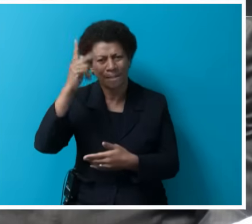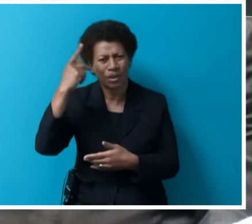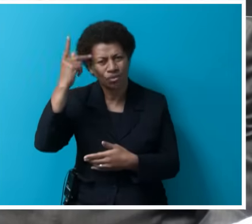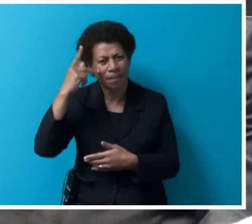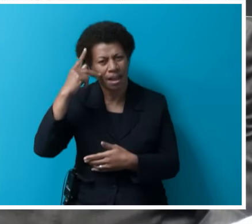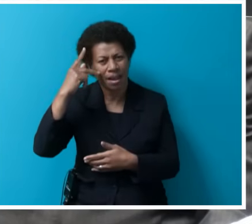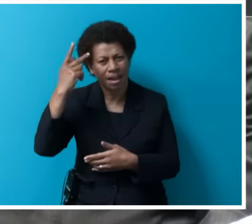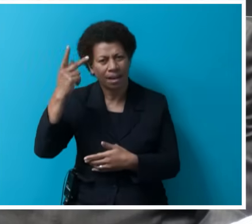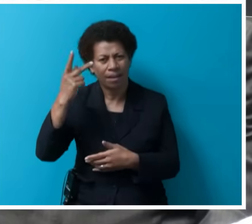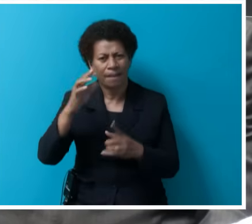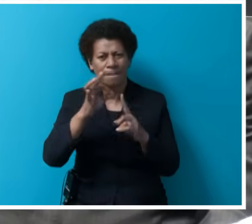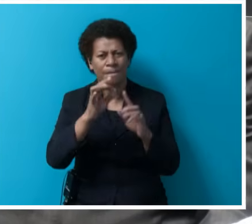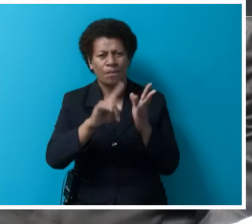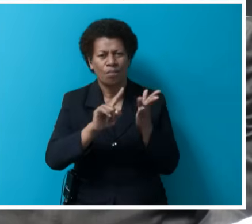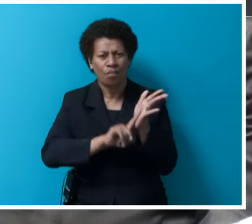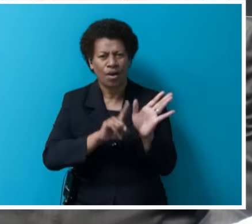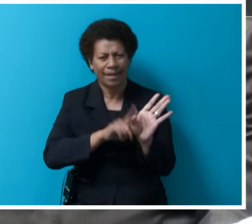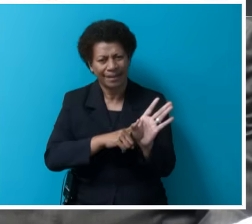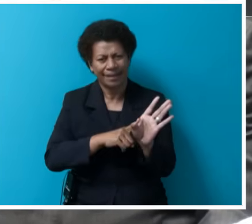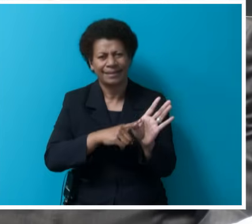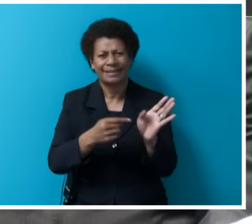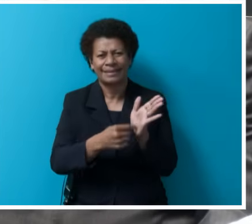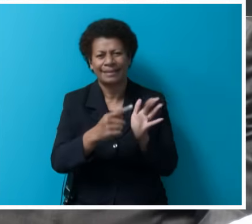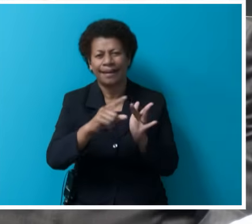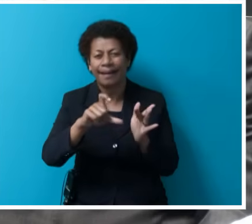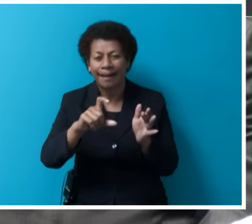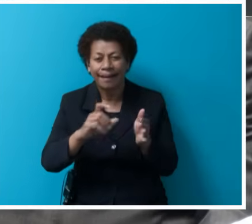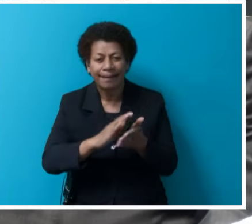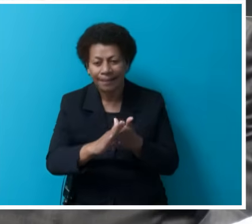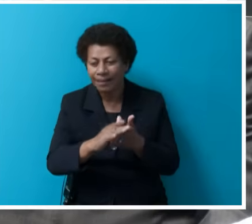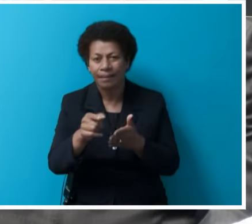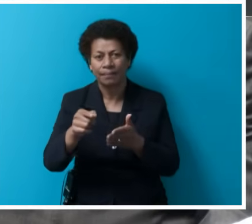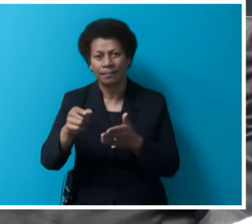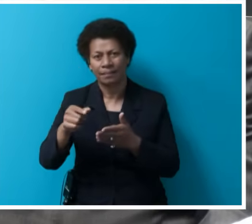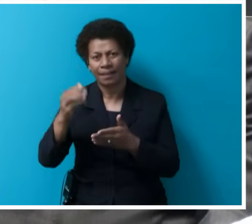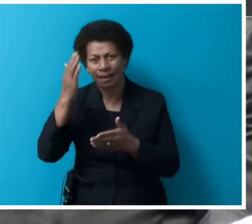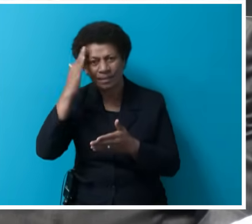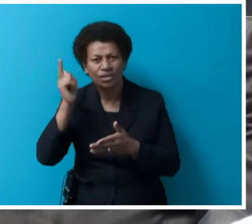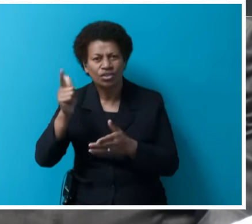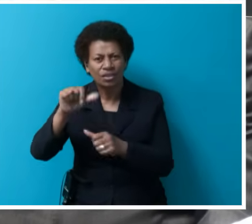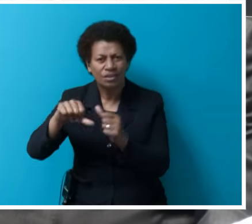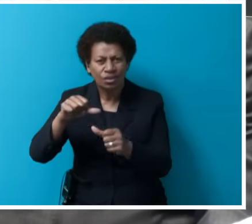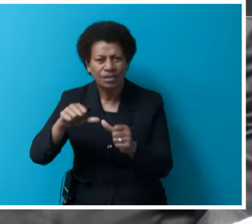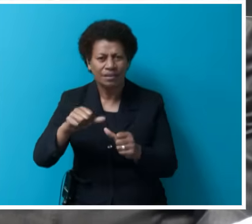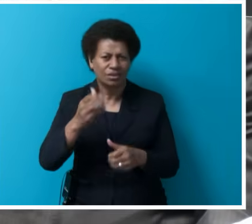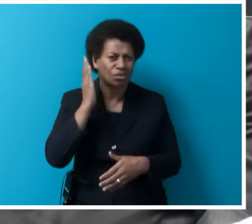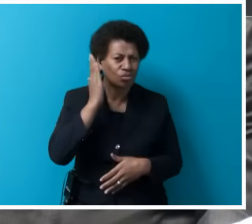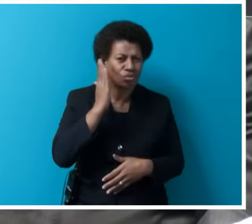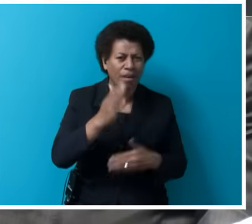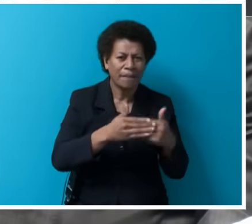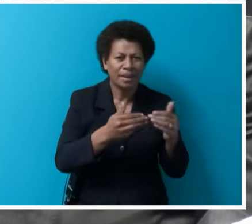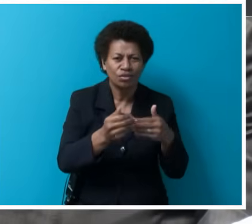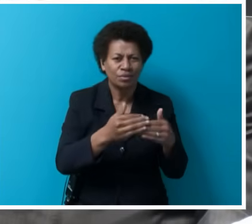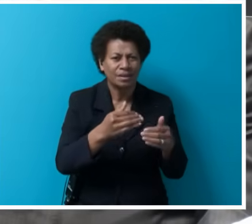School Management Association. In fact, Mr. Speaker, the partnership that existed between